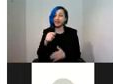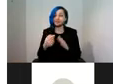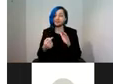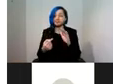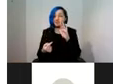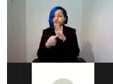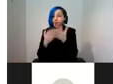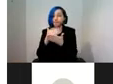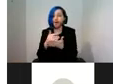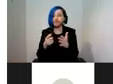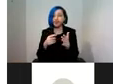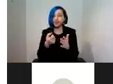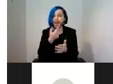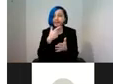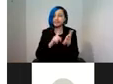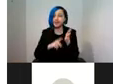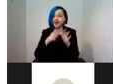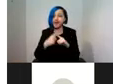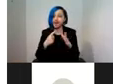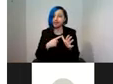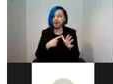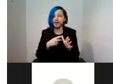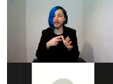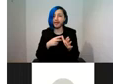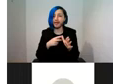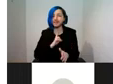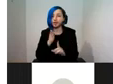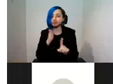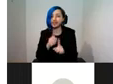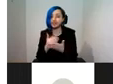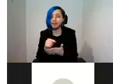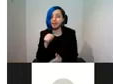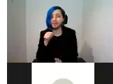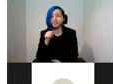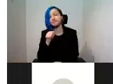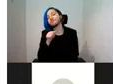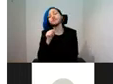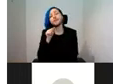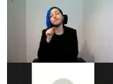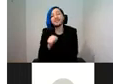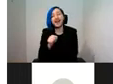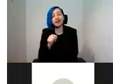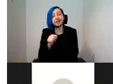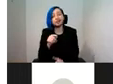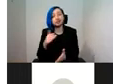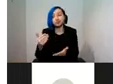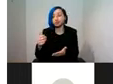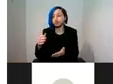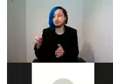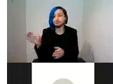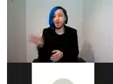so relevant and interesting design, it would be really complex and difficult to do so.